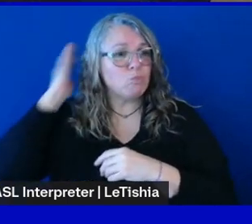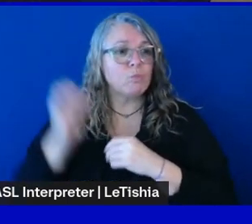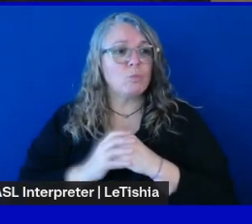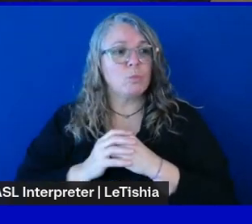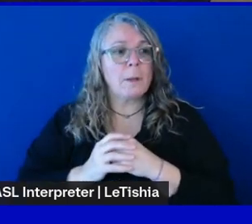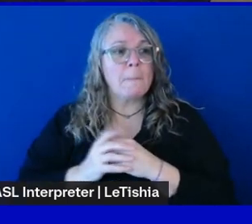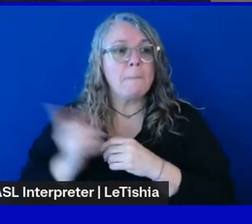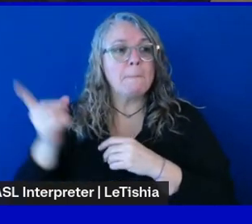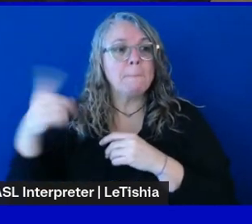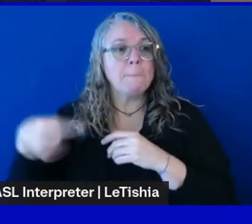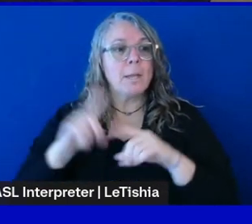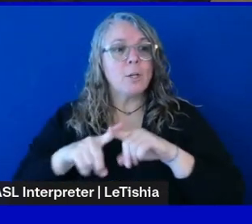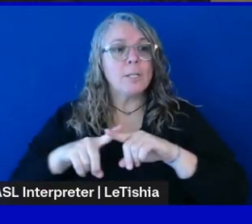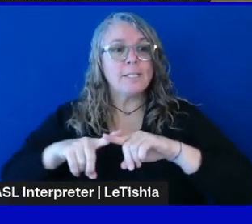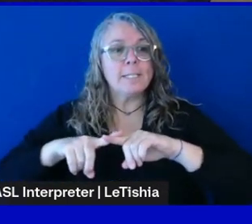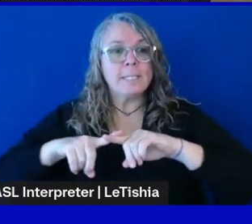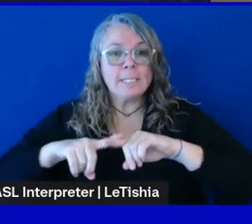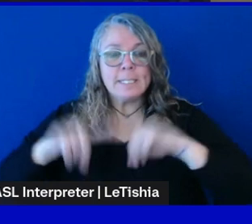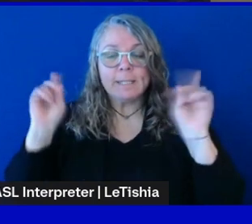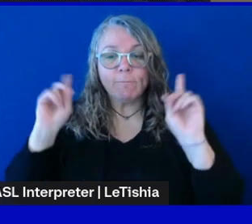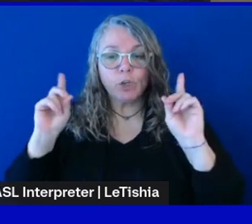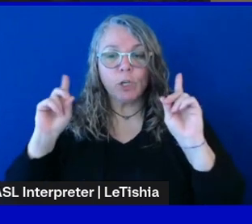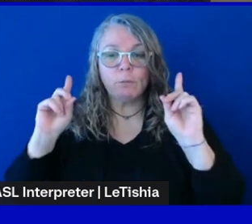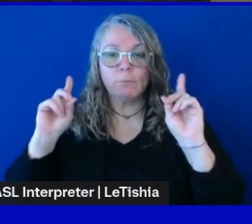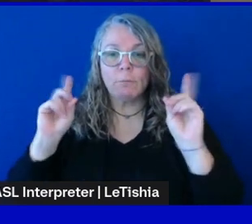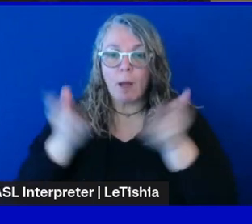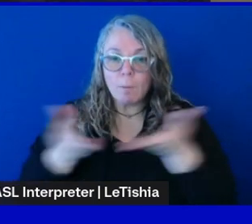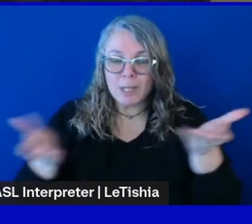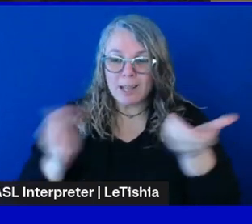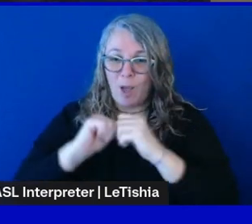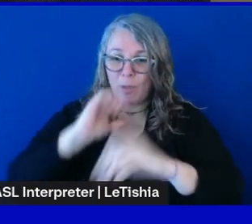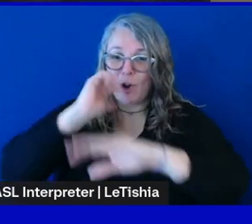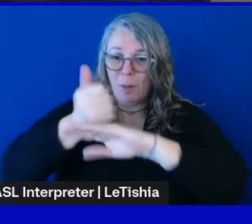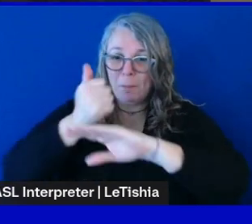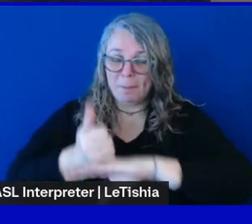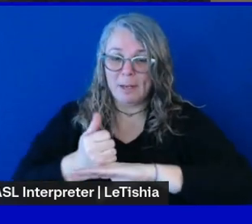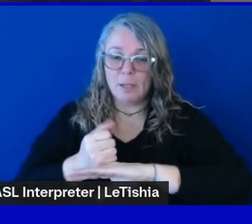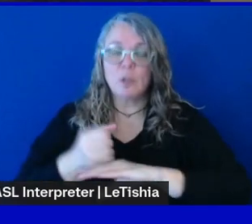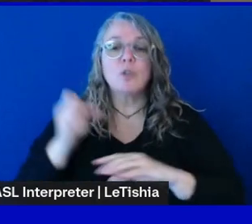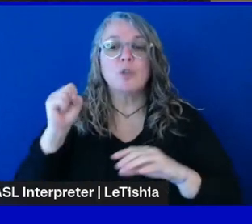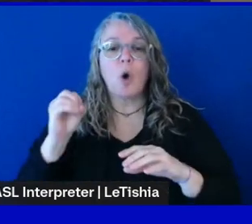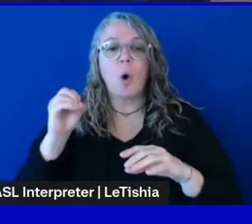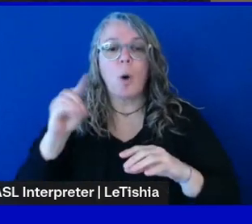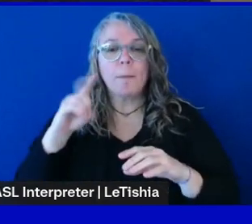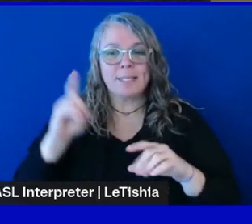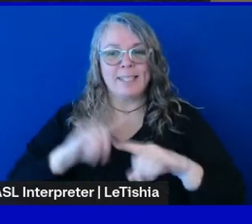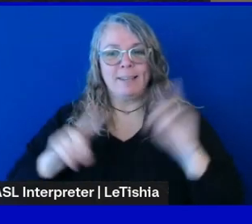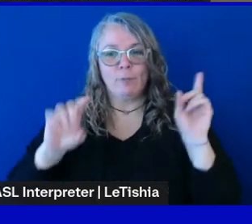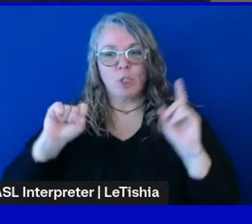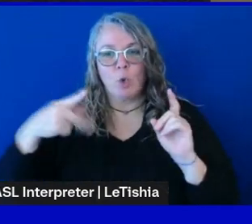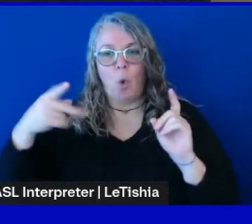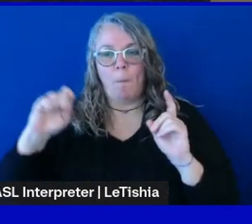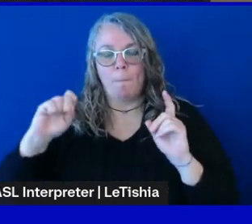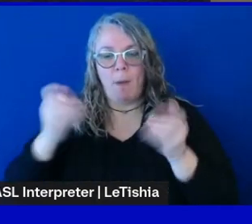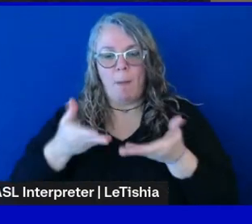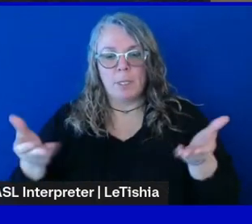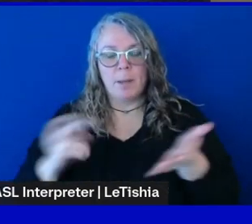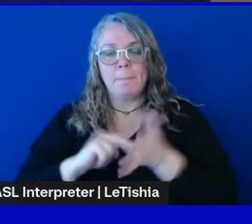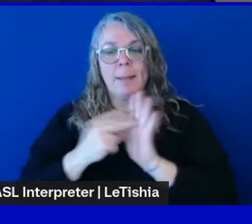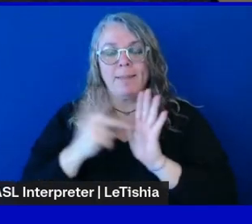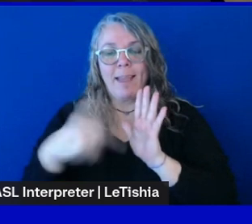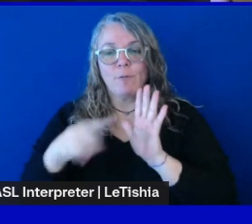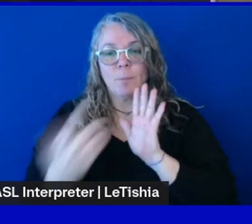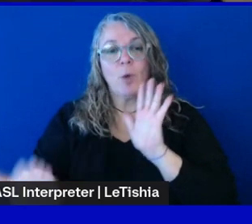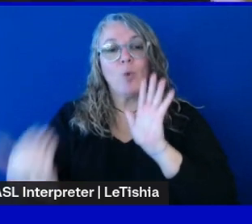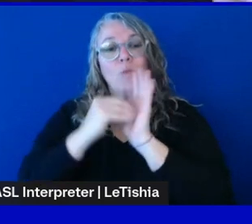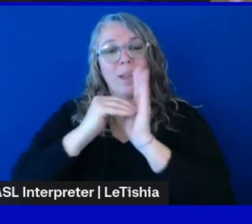different objects, the way how it's implemented. So because they are differently scoped objects, they need to be re-implemented in order